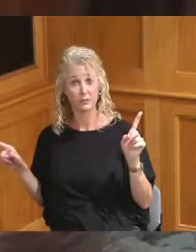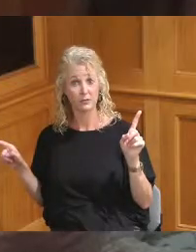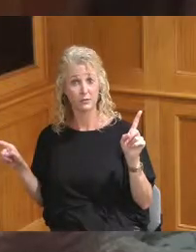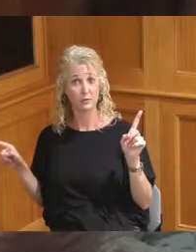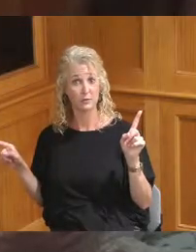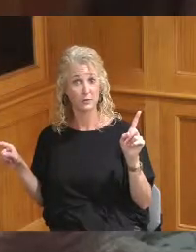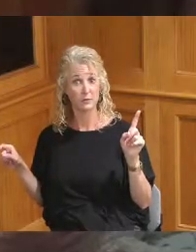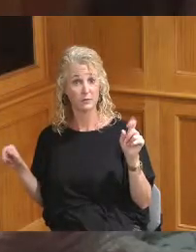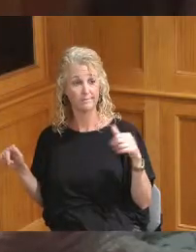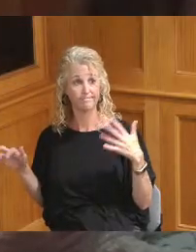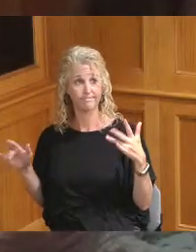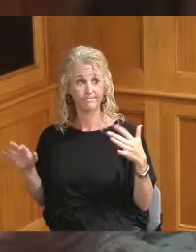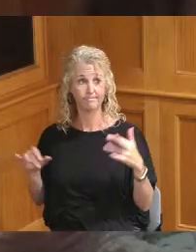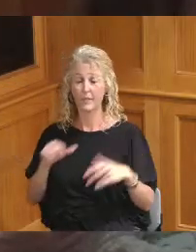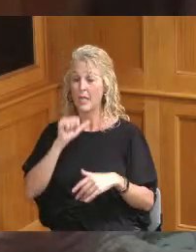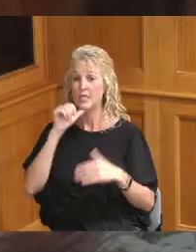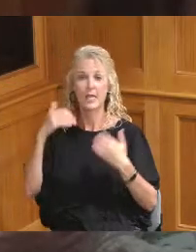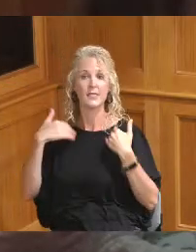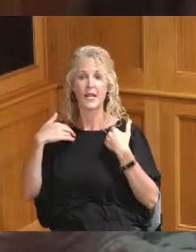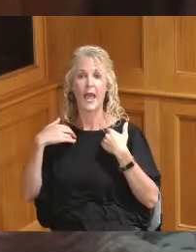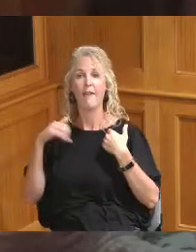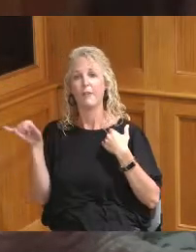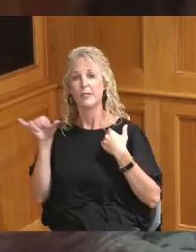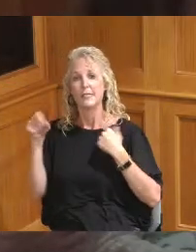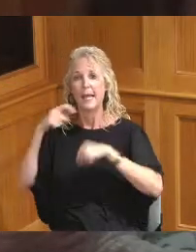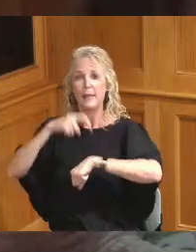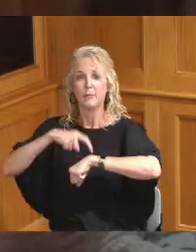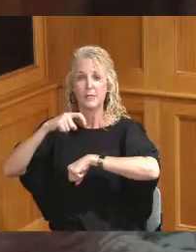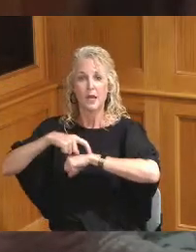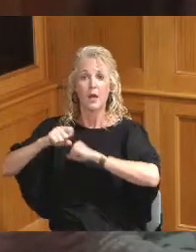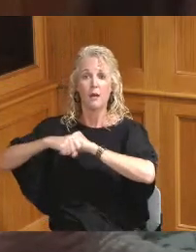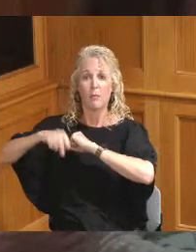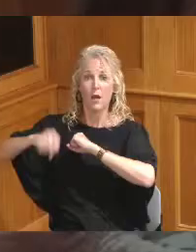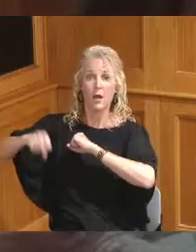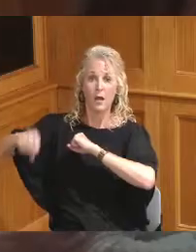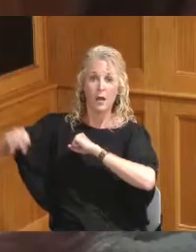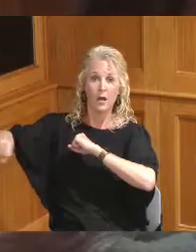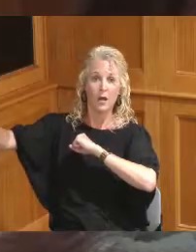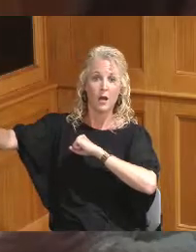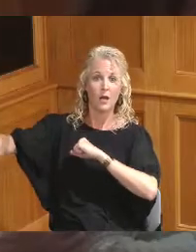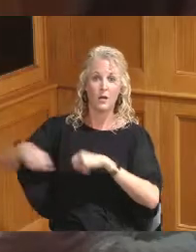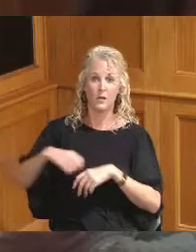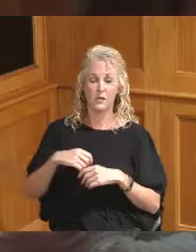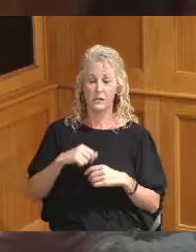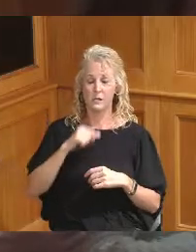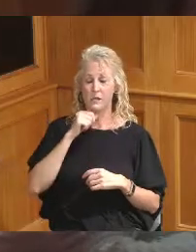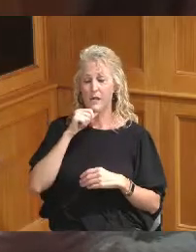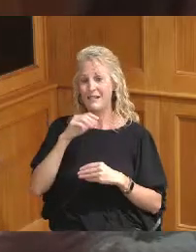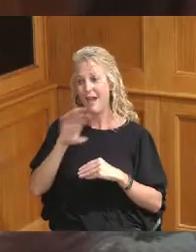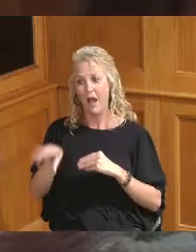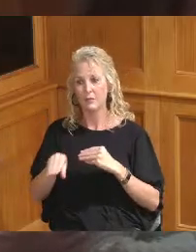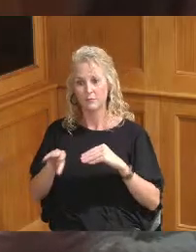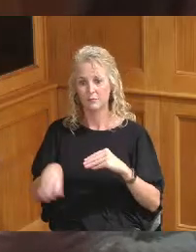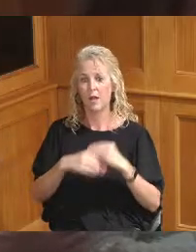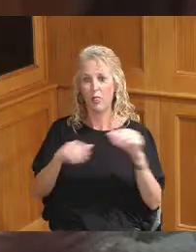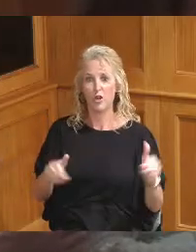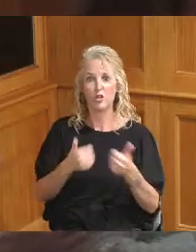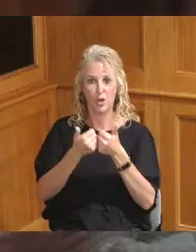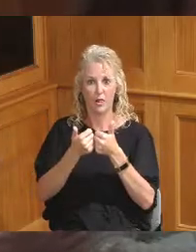not have that timeline, and it doesn't have that, those additional costs and challenges.